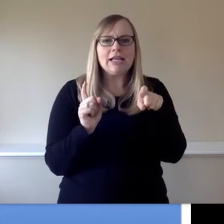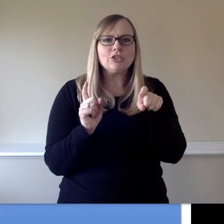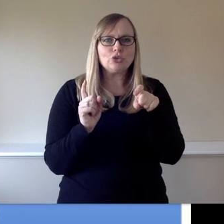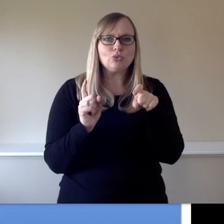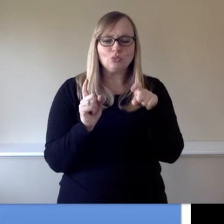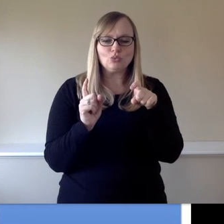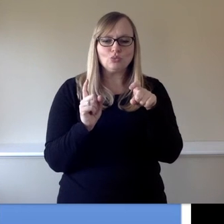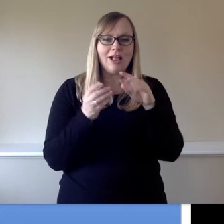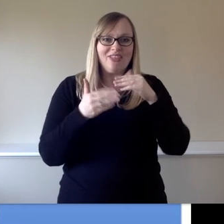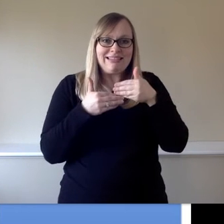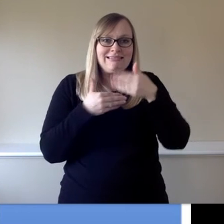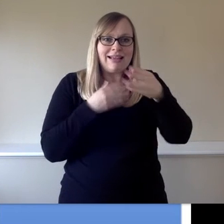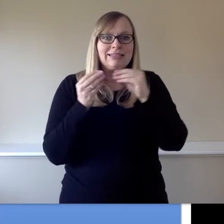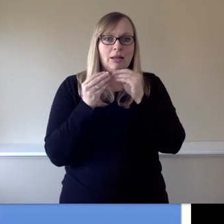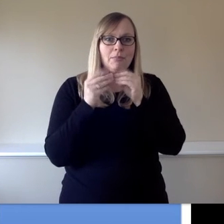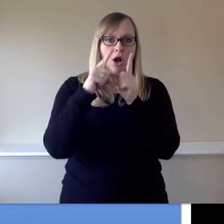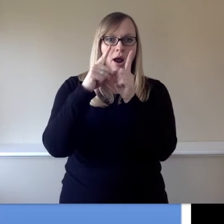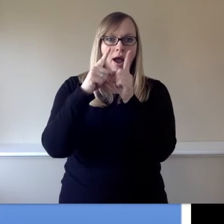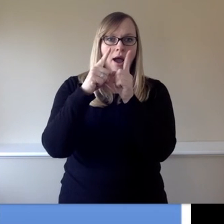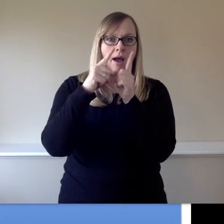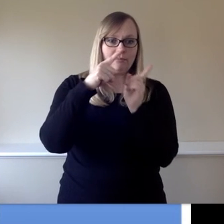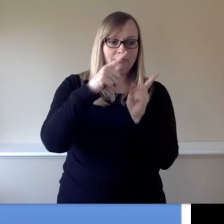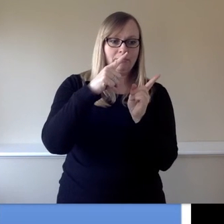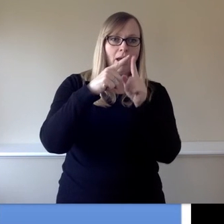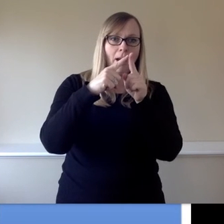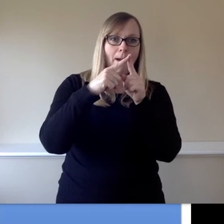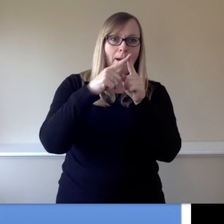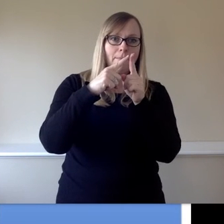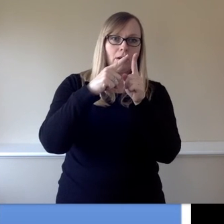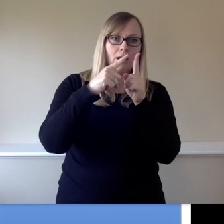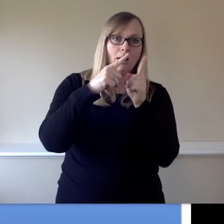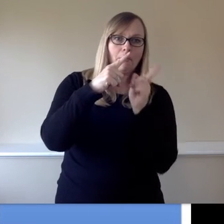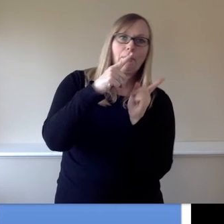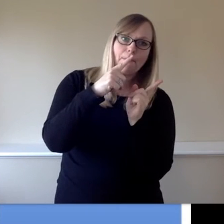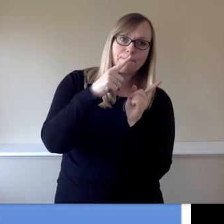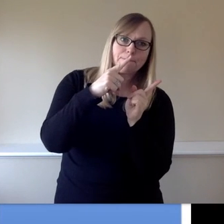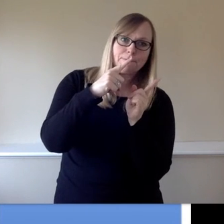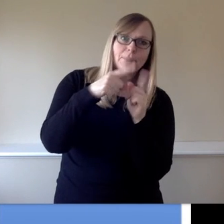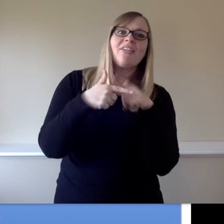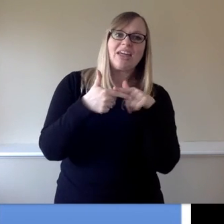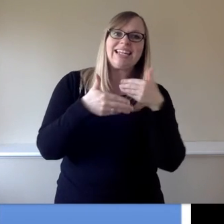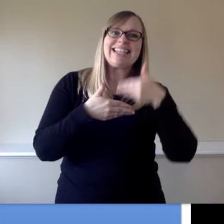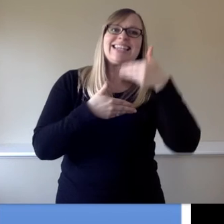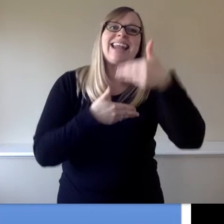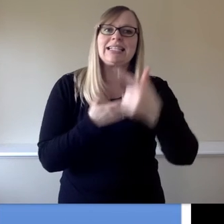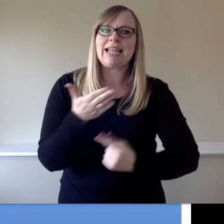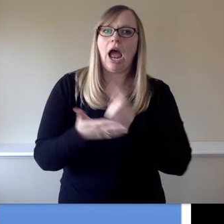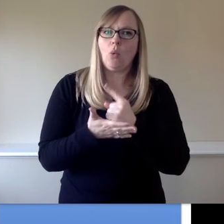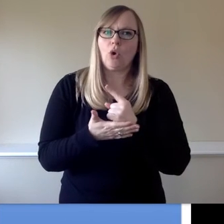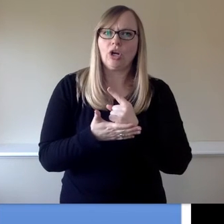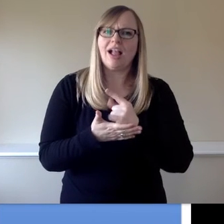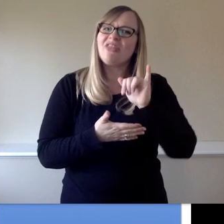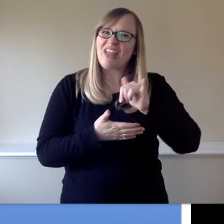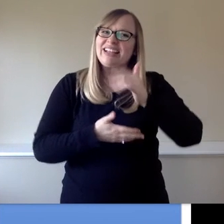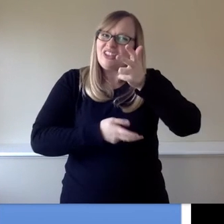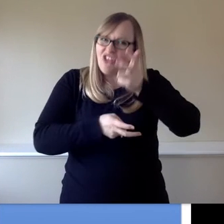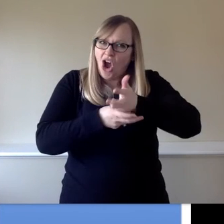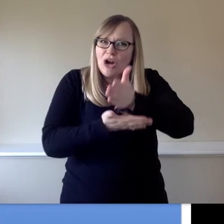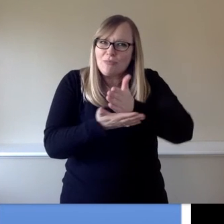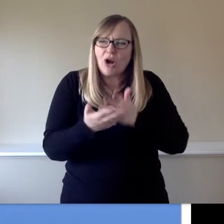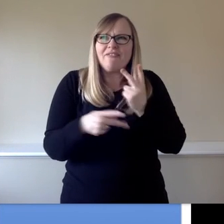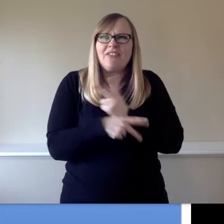next number before it is that time. That part can be tricky with telling time, is to know what hour